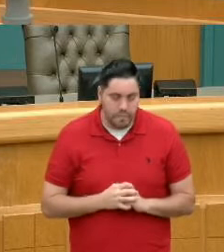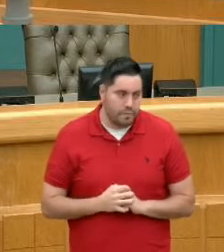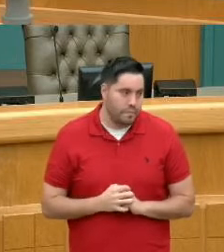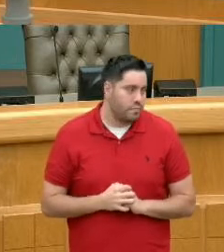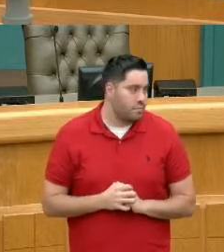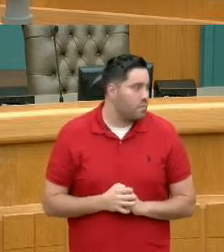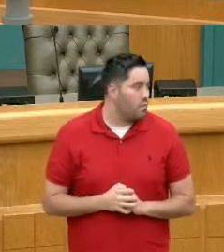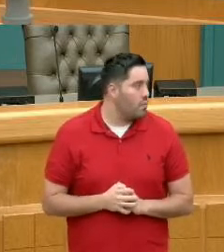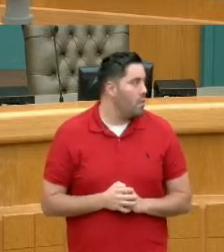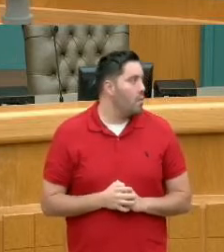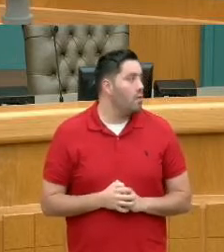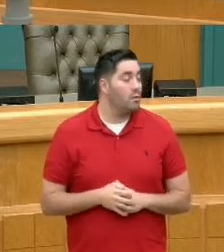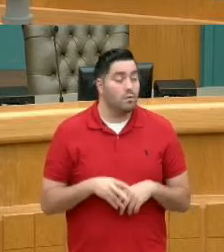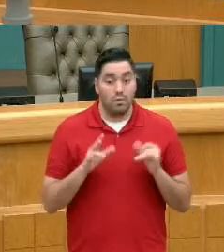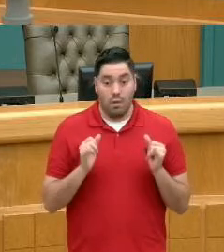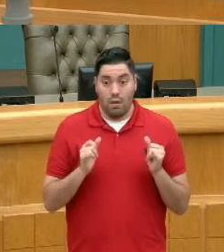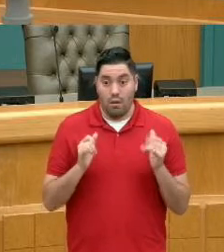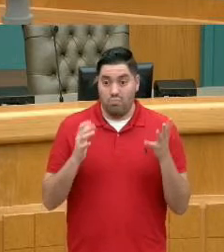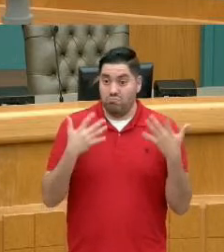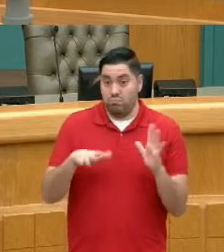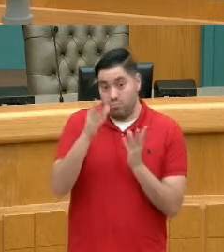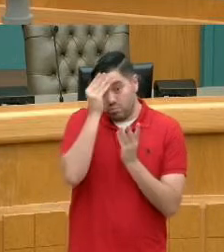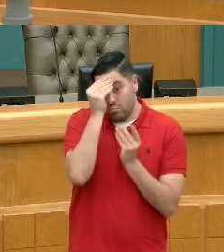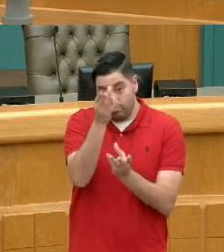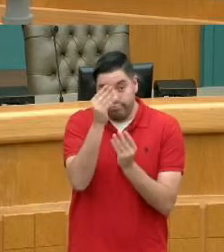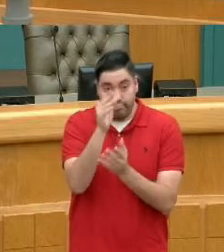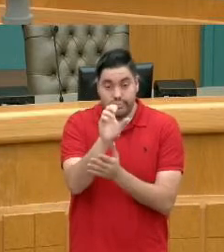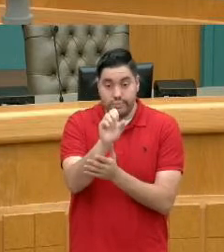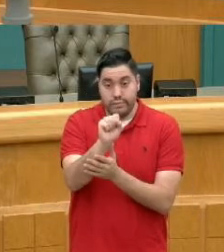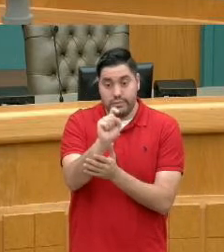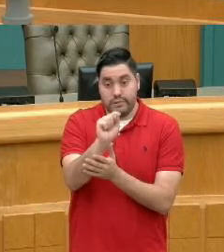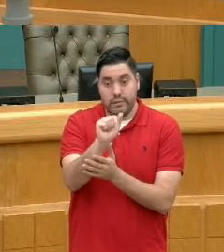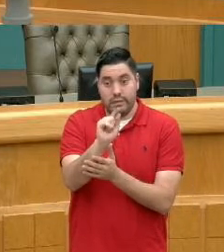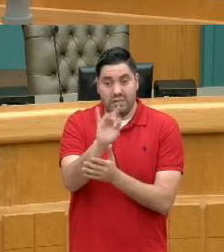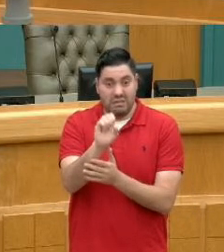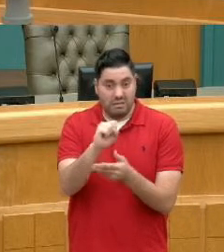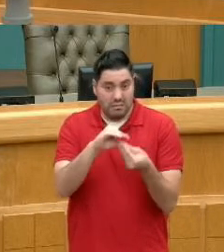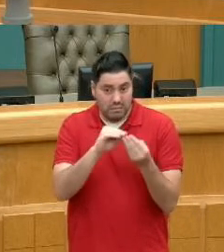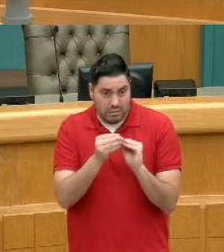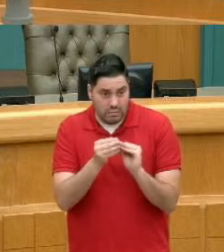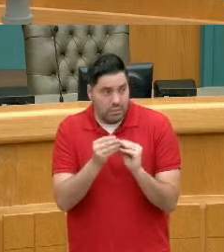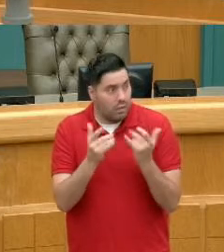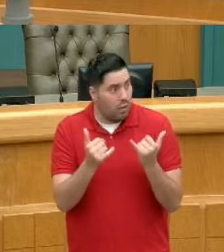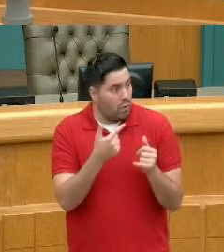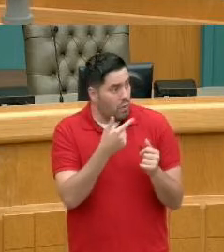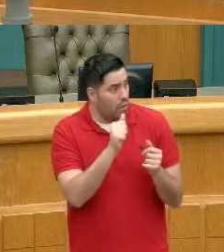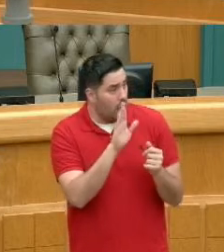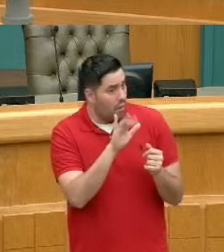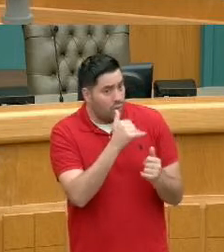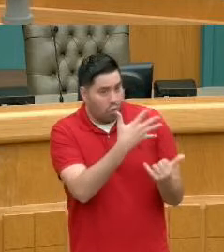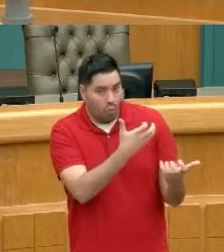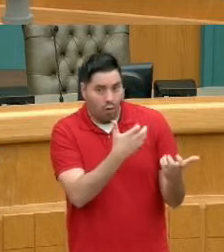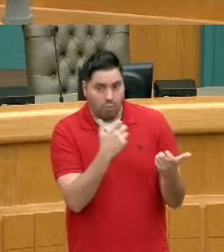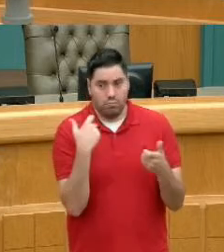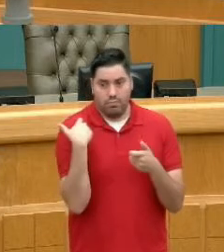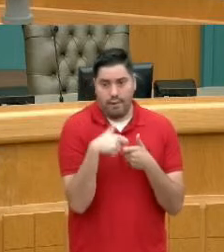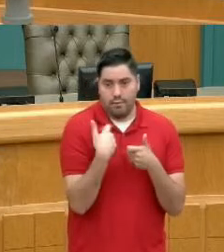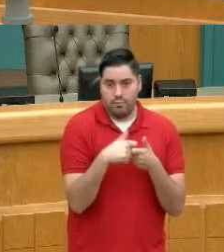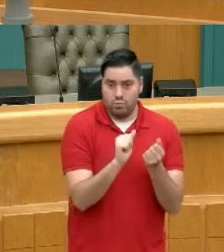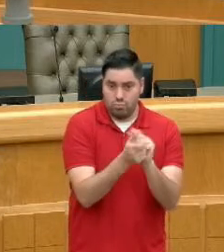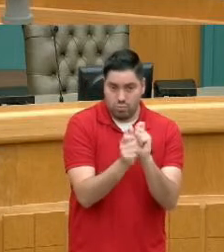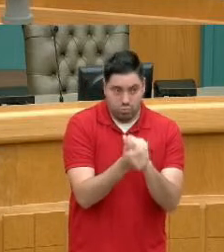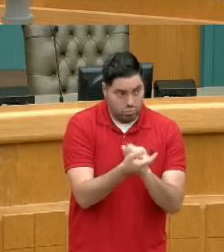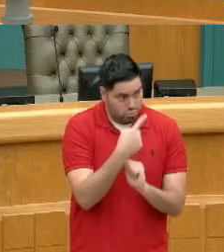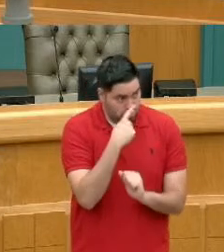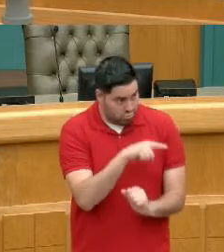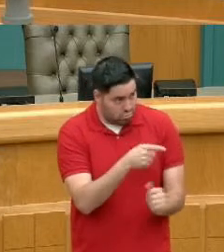Okay, so that concludes the update on the statistics. Gabby, if you want to translate that, and then I can do a quick update on the first responders?